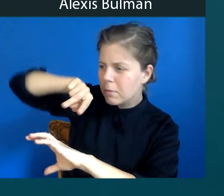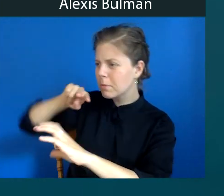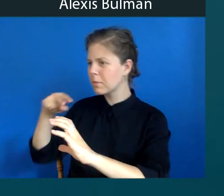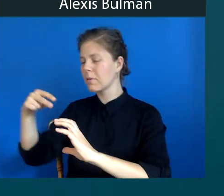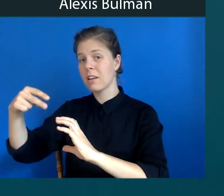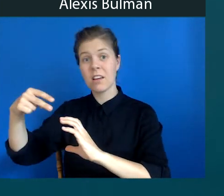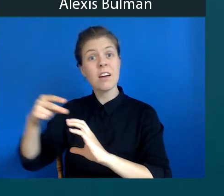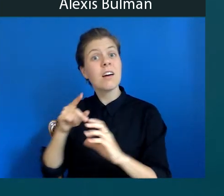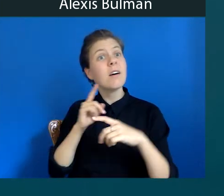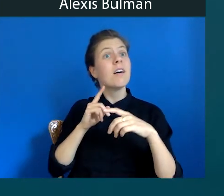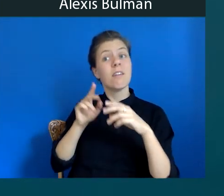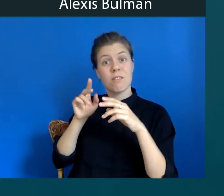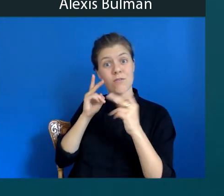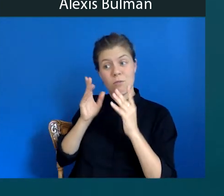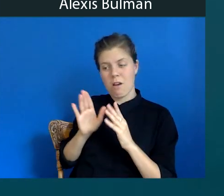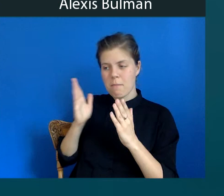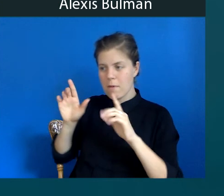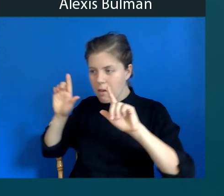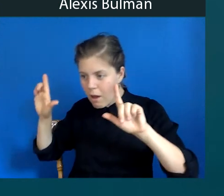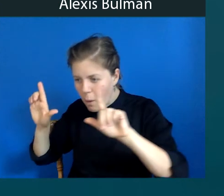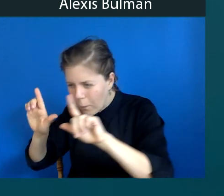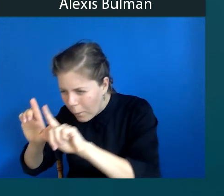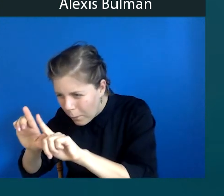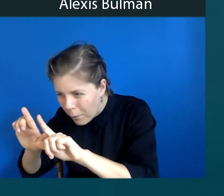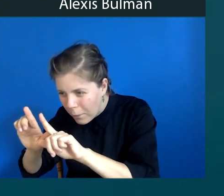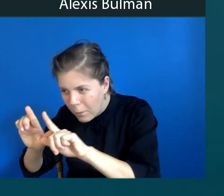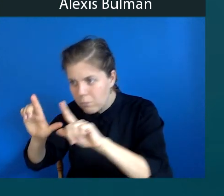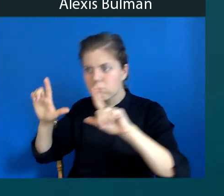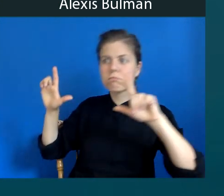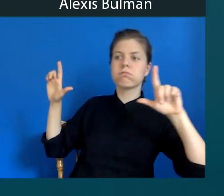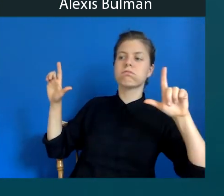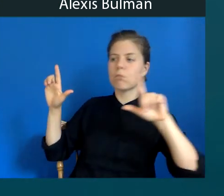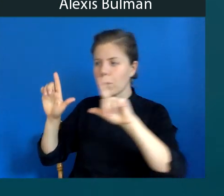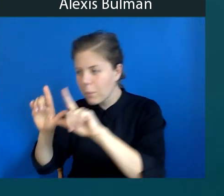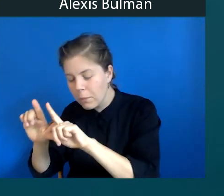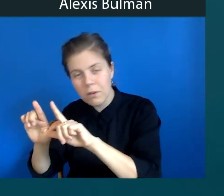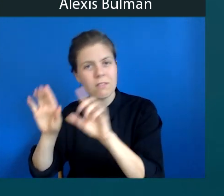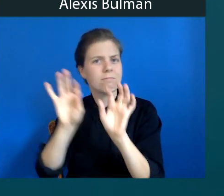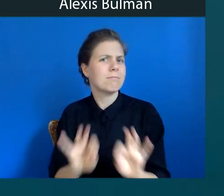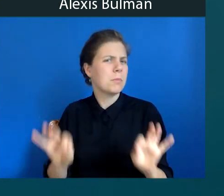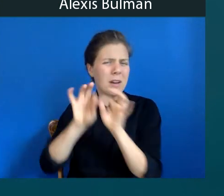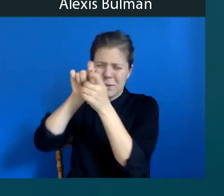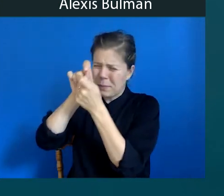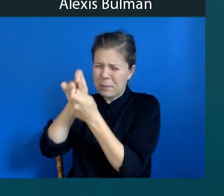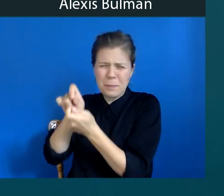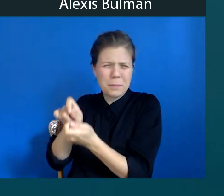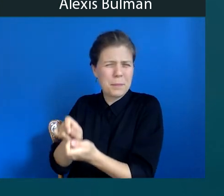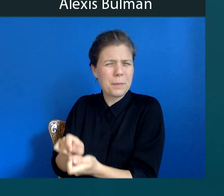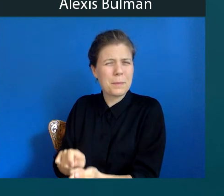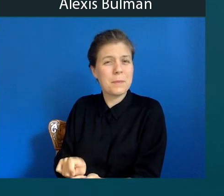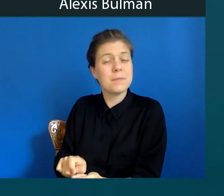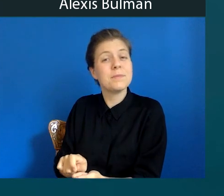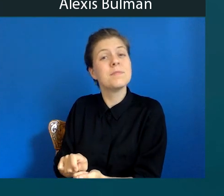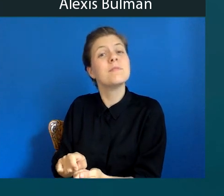zoom in. So the attention to detail really had to be there, meaning the tactility of the drywall material